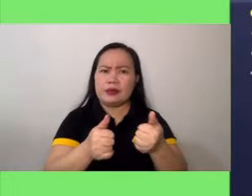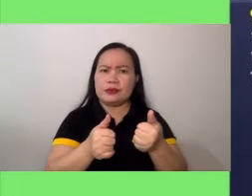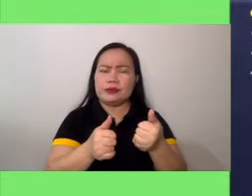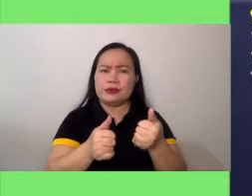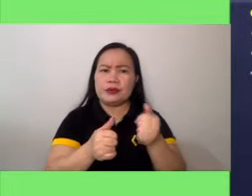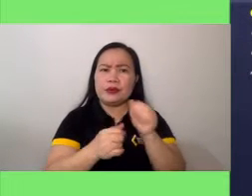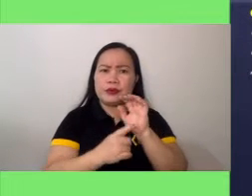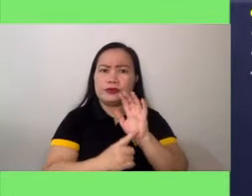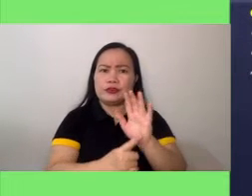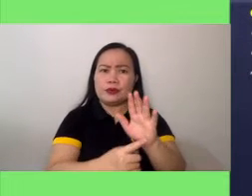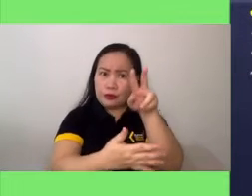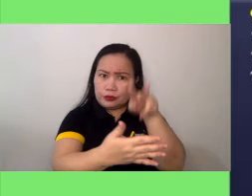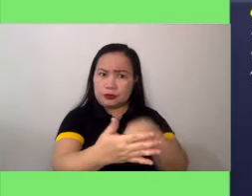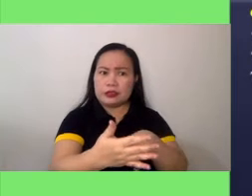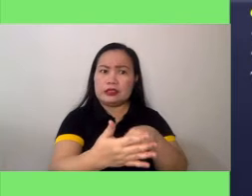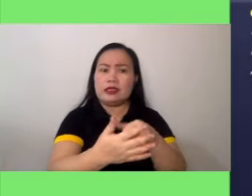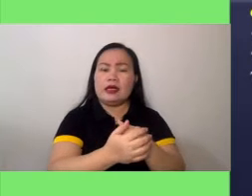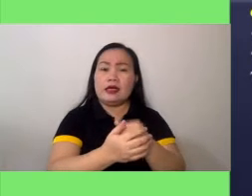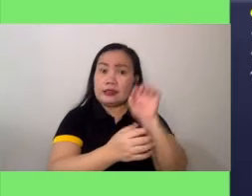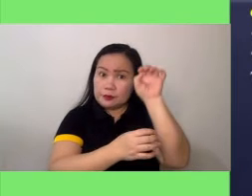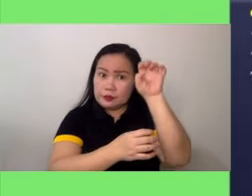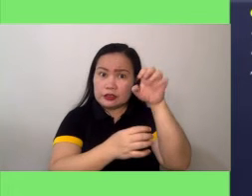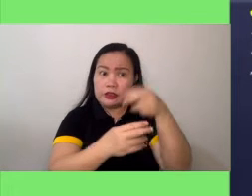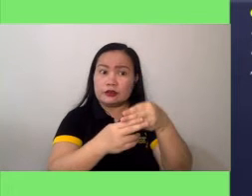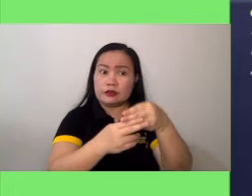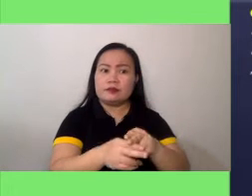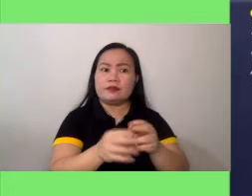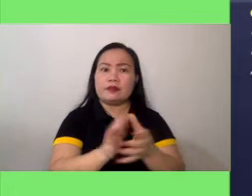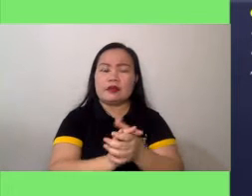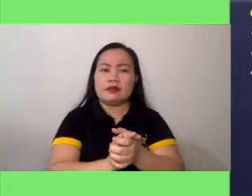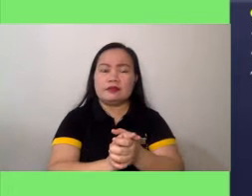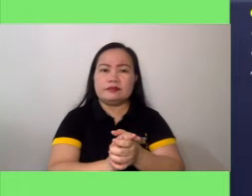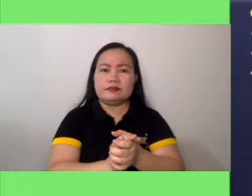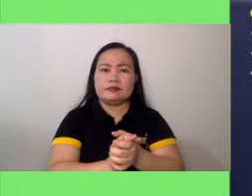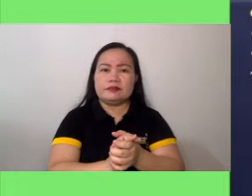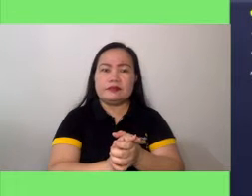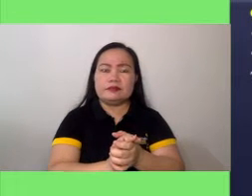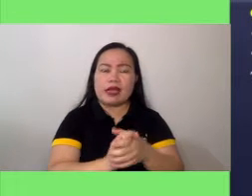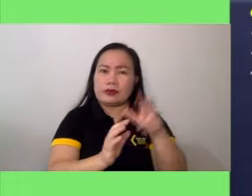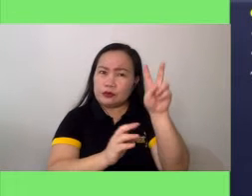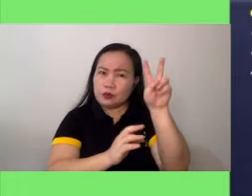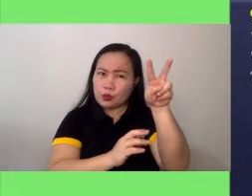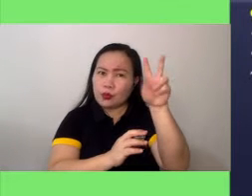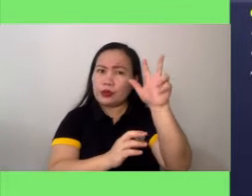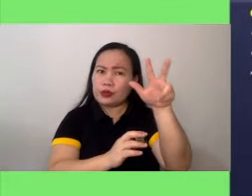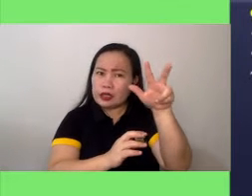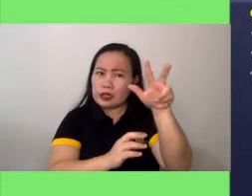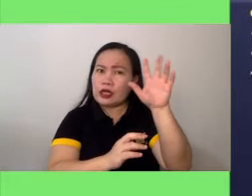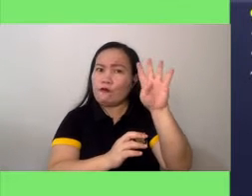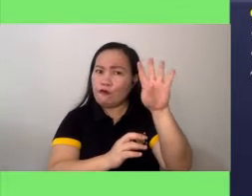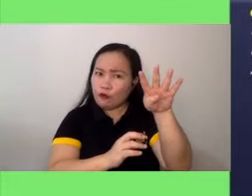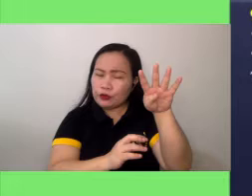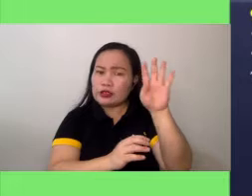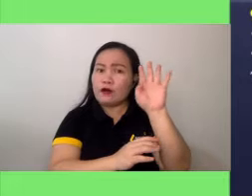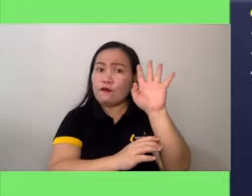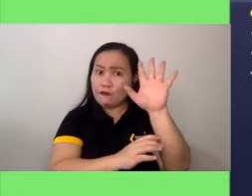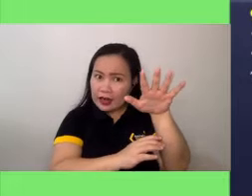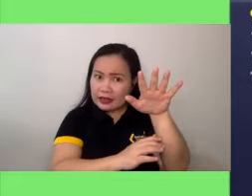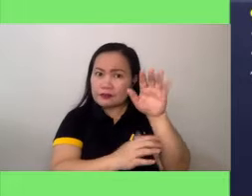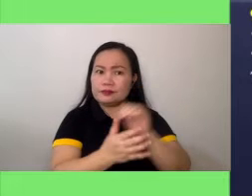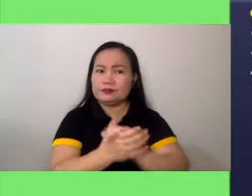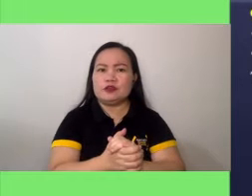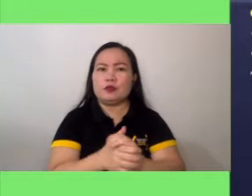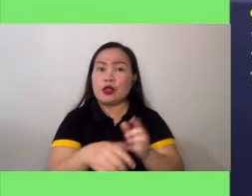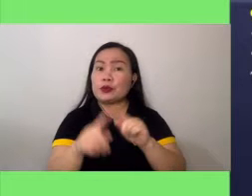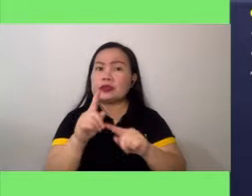So, make sure lang na tama tayo ng ginagamit. If it's squared, if it's cubed, if it's to the 4th power, 5th power,